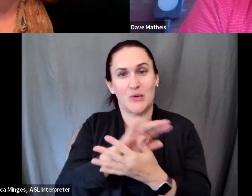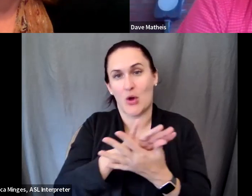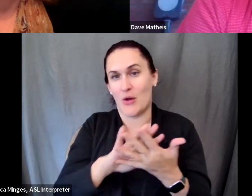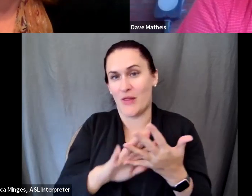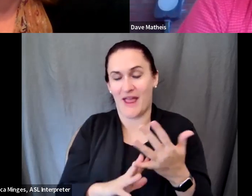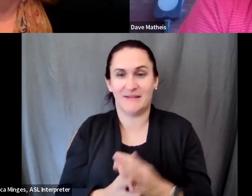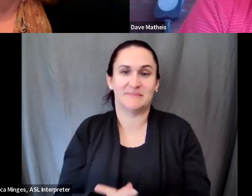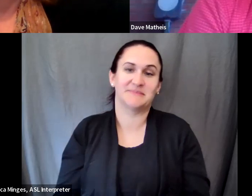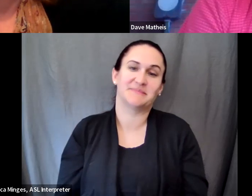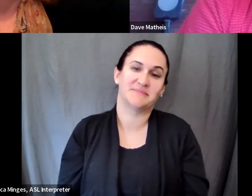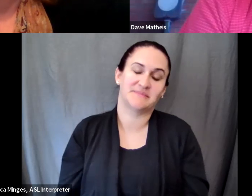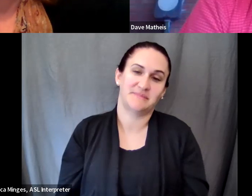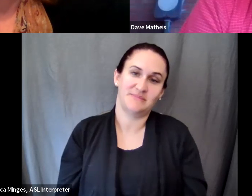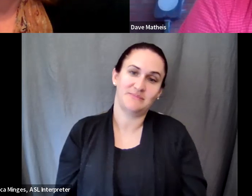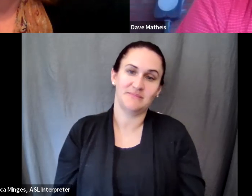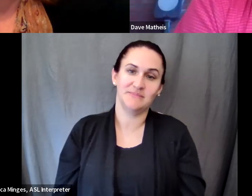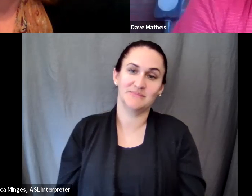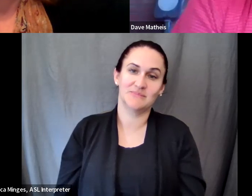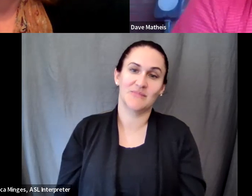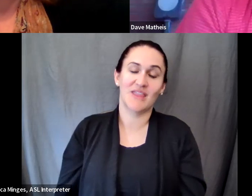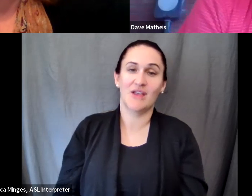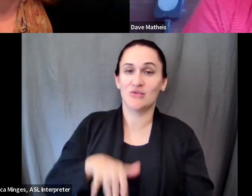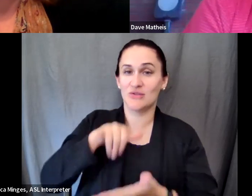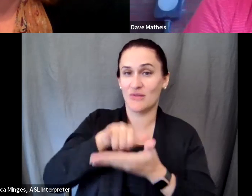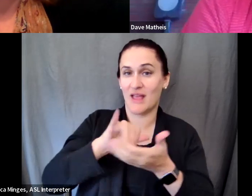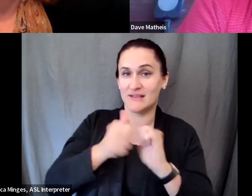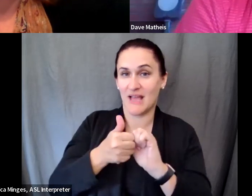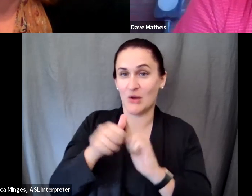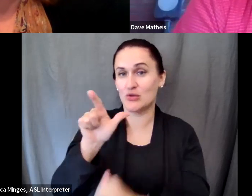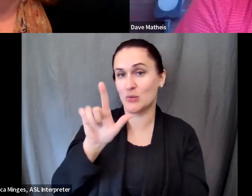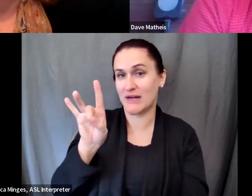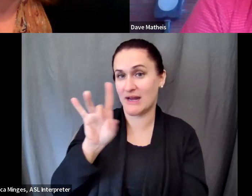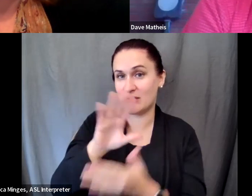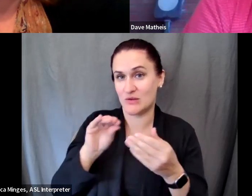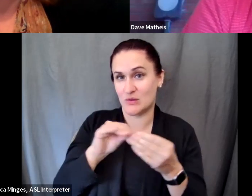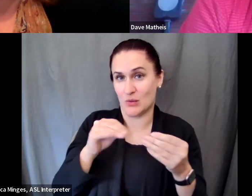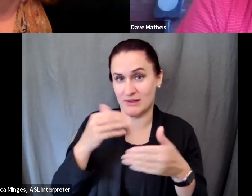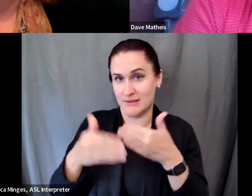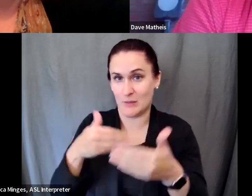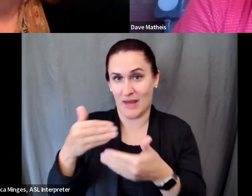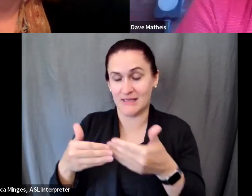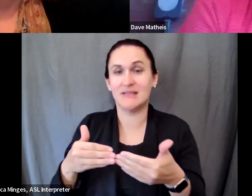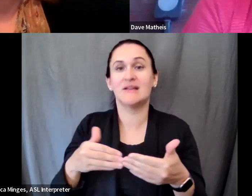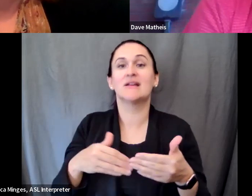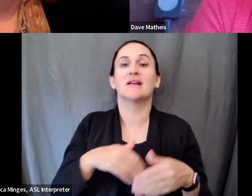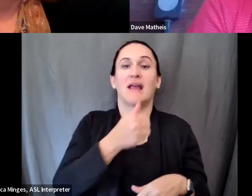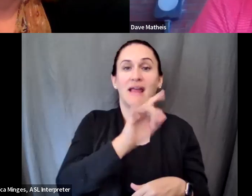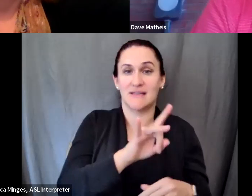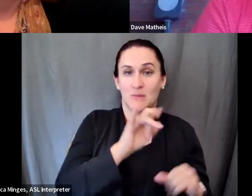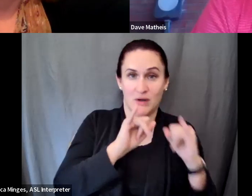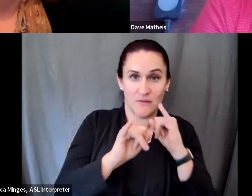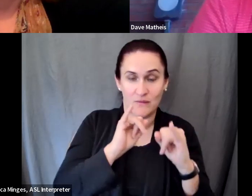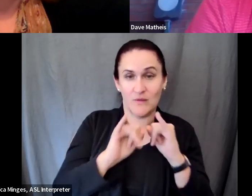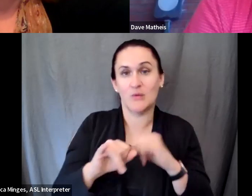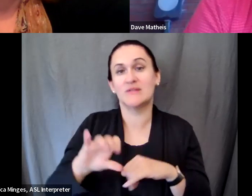And so that's how 28 of the stories went. 18 were interviews and 10 were submitted directly